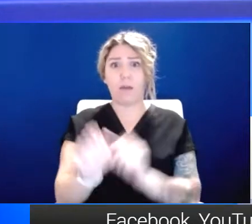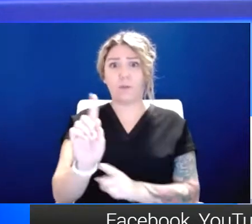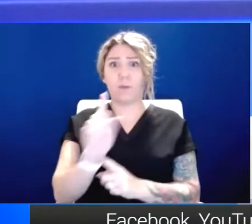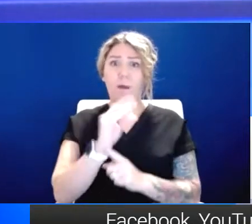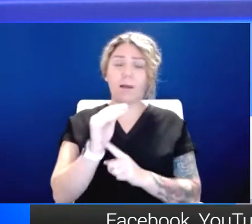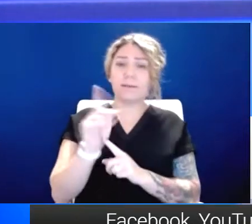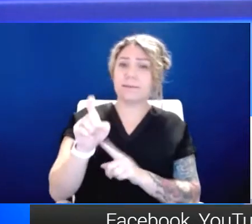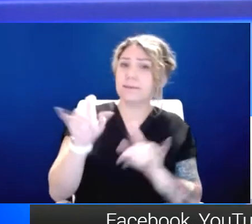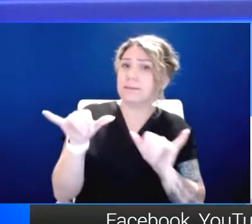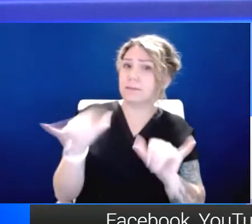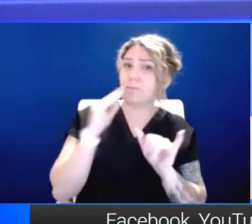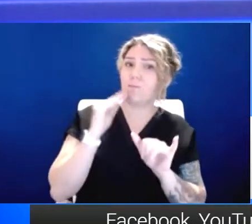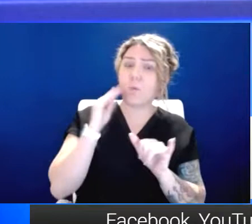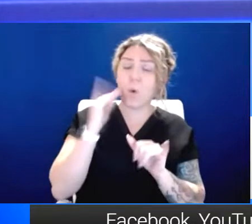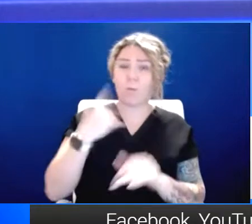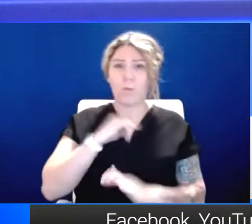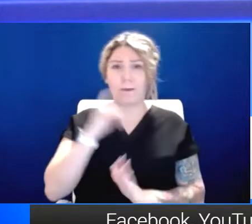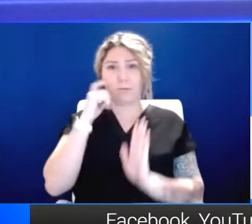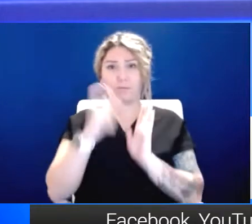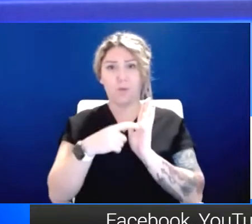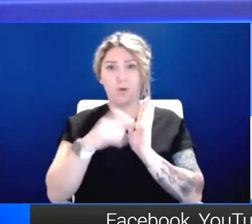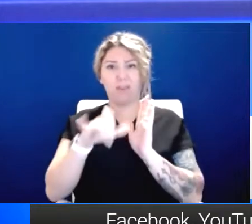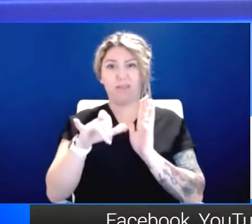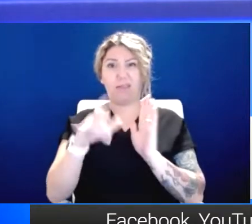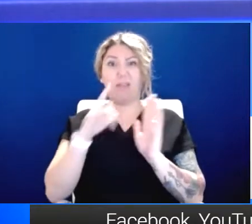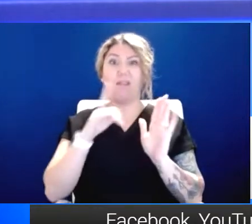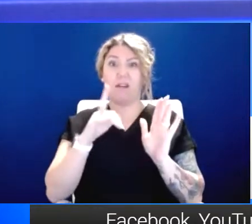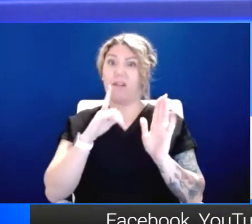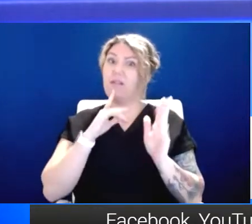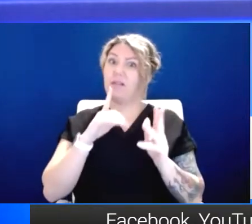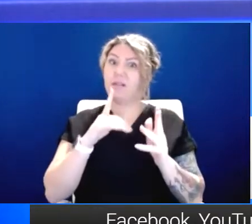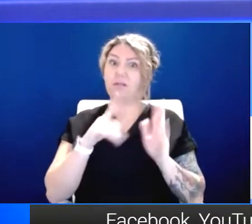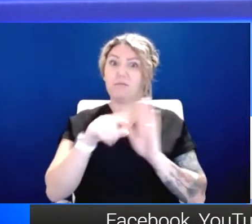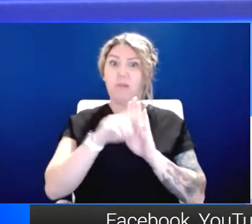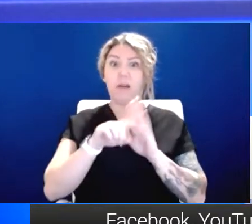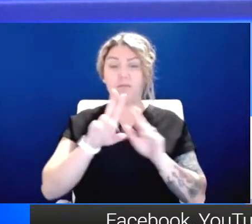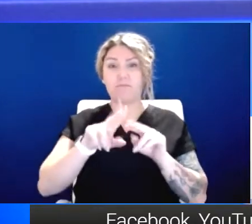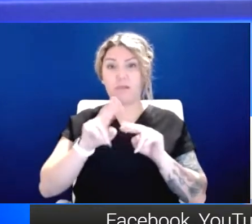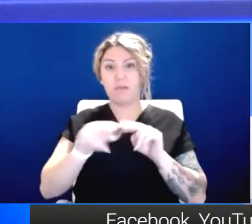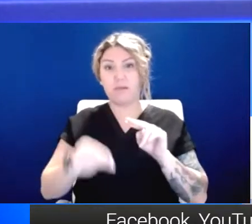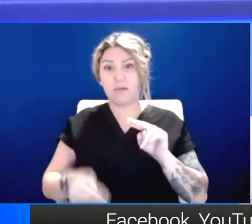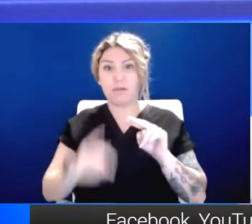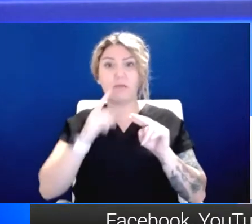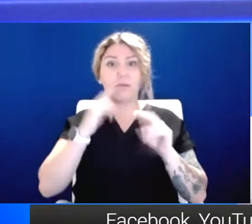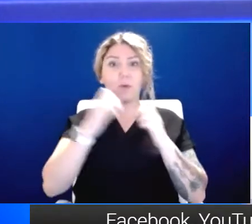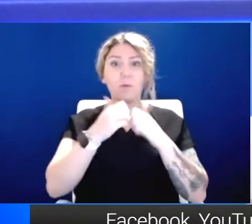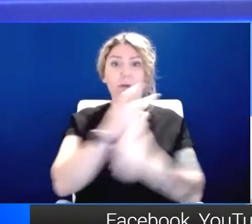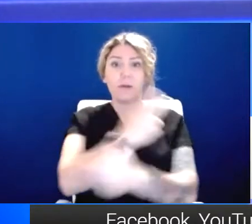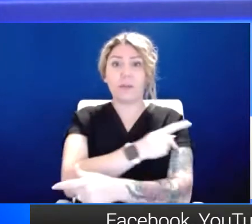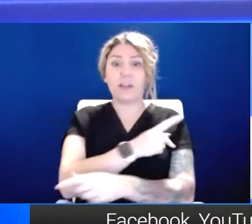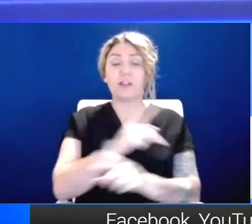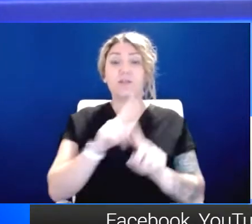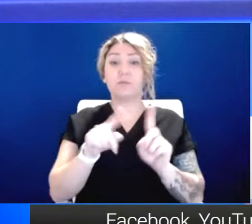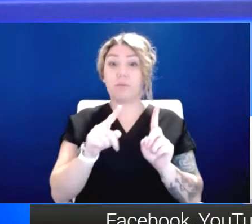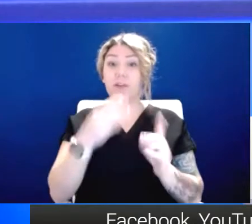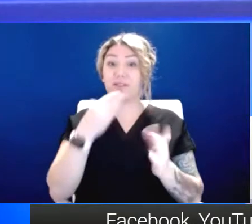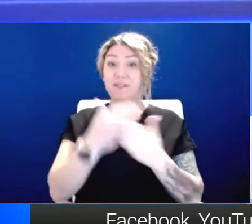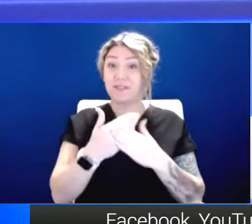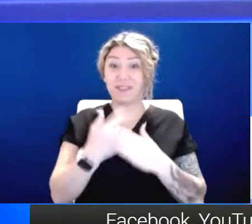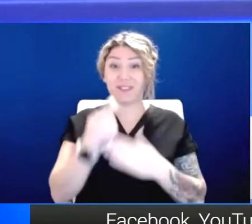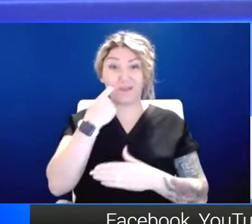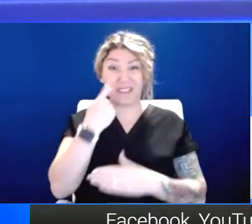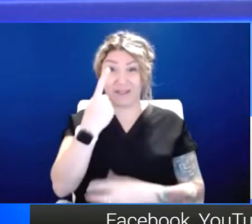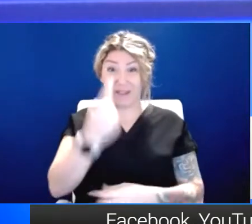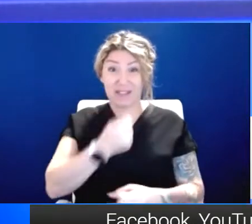we definitely noticed that regression that occurred in our patients over the last year. The good part is over the last year, they have